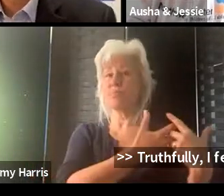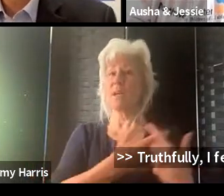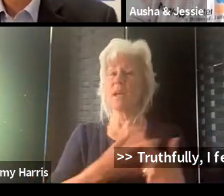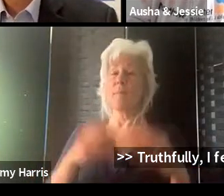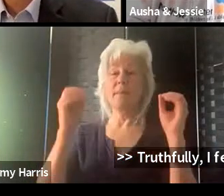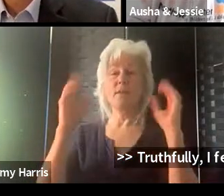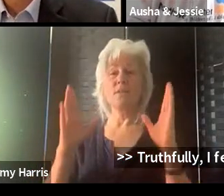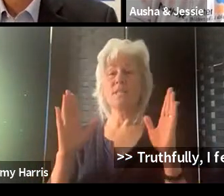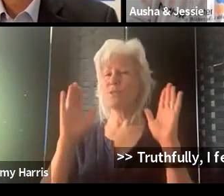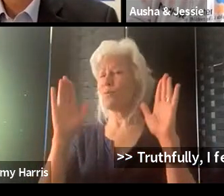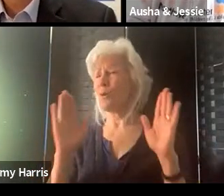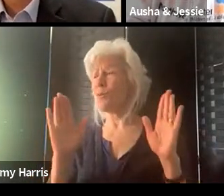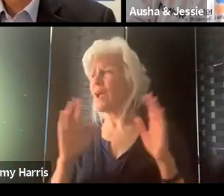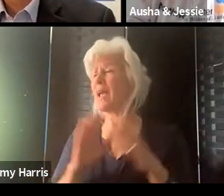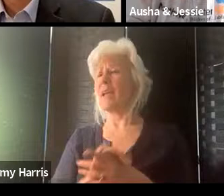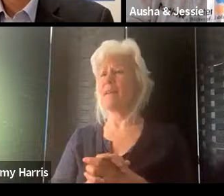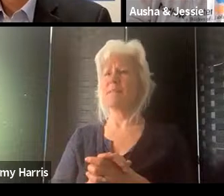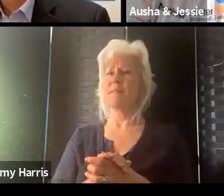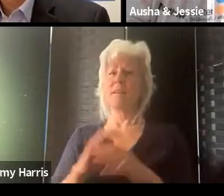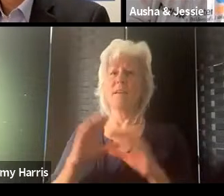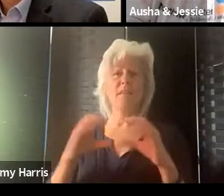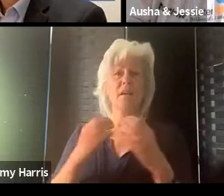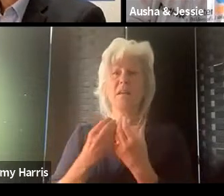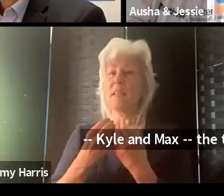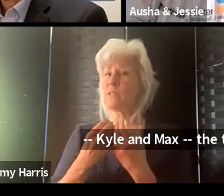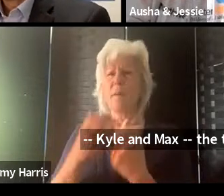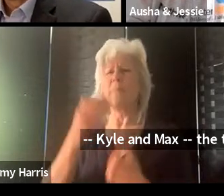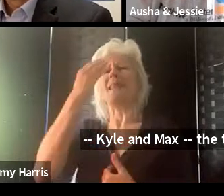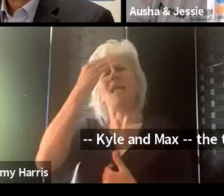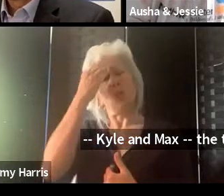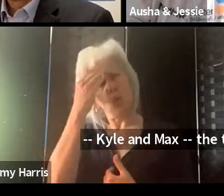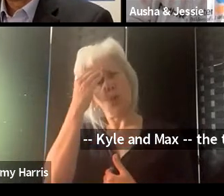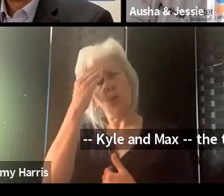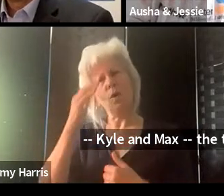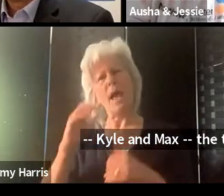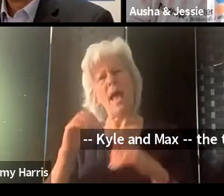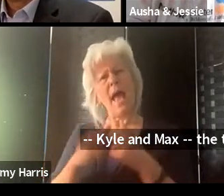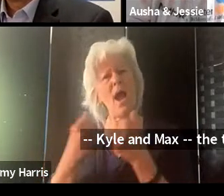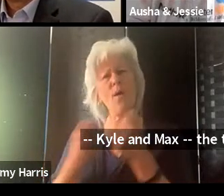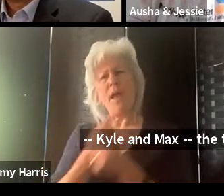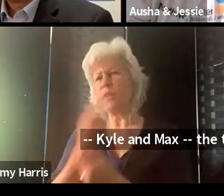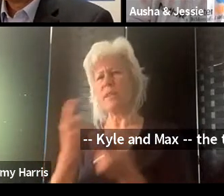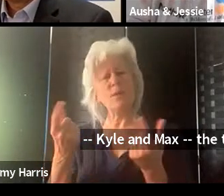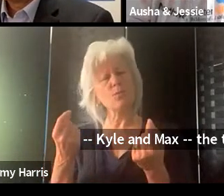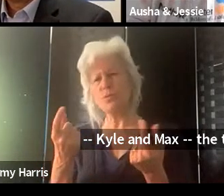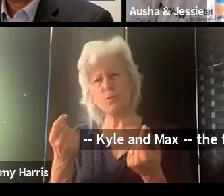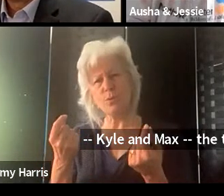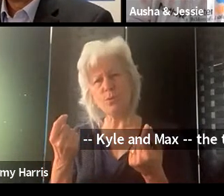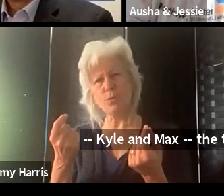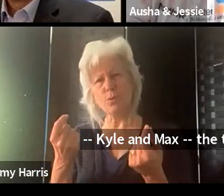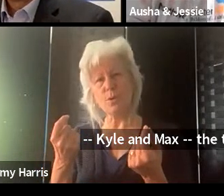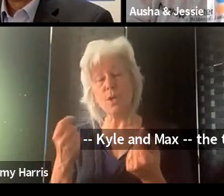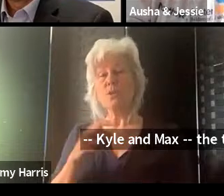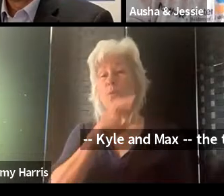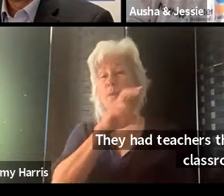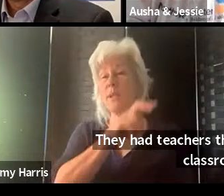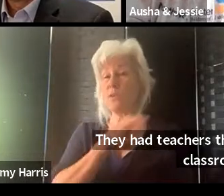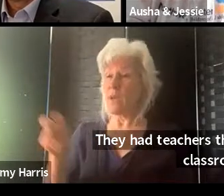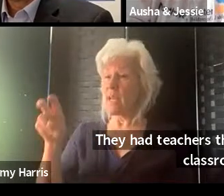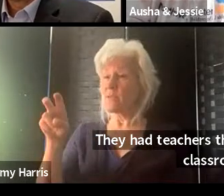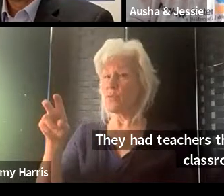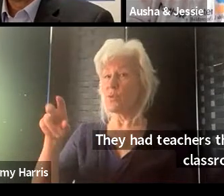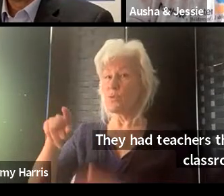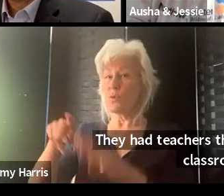them. They had classrooms. They just knew the routine. They knew how everything you need to do. And so when they went to preschool, they